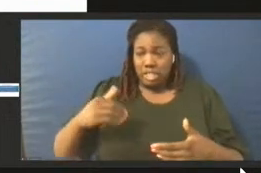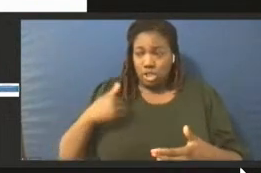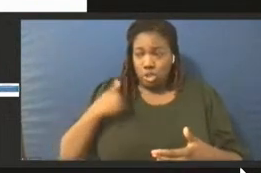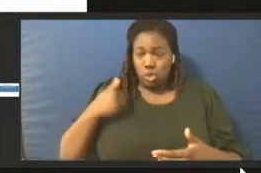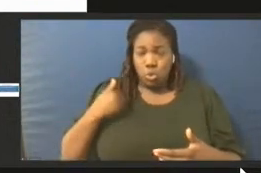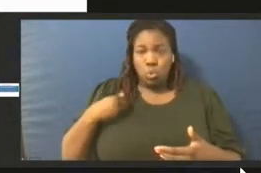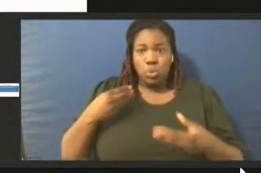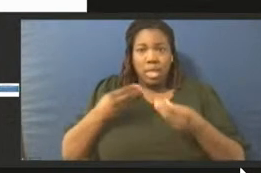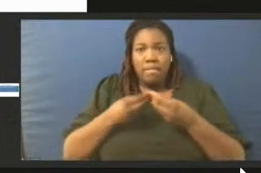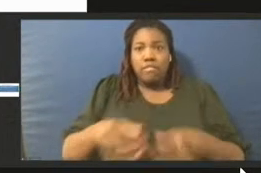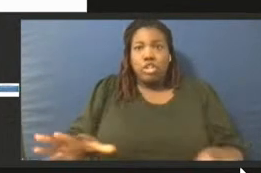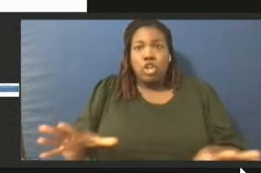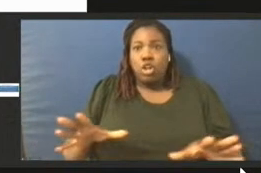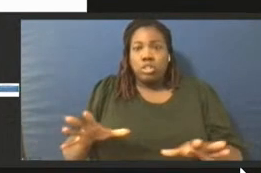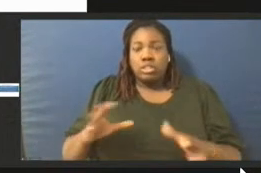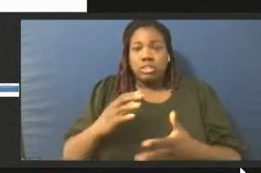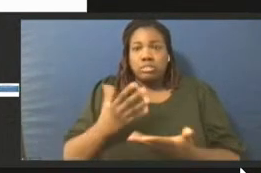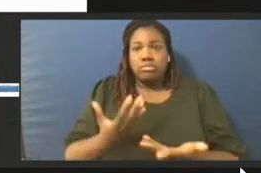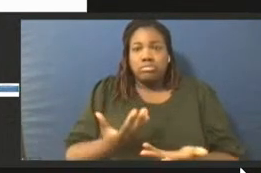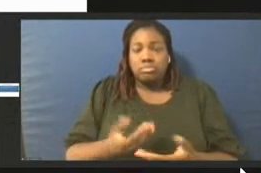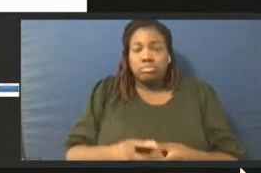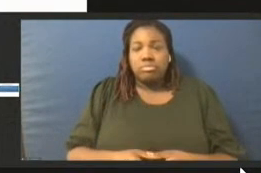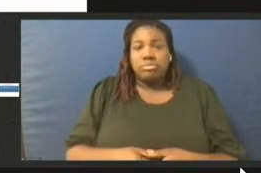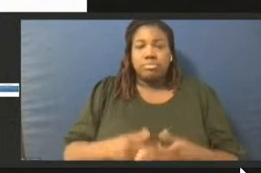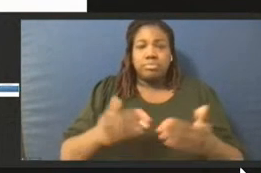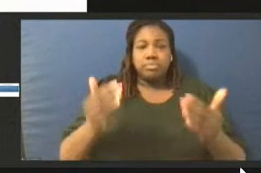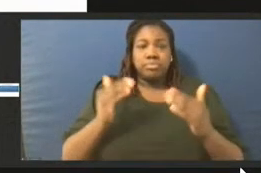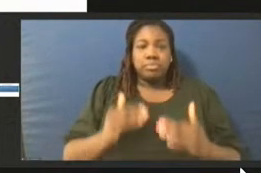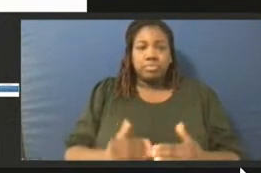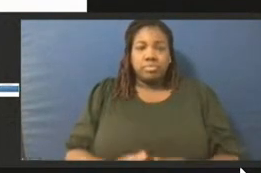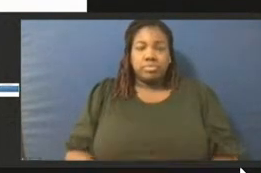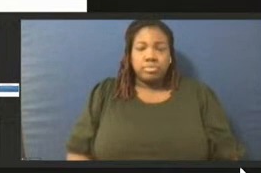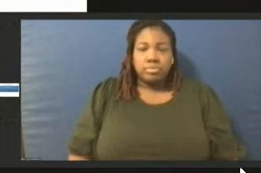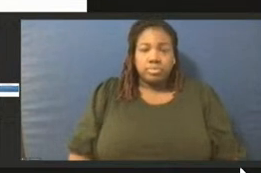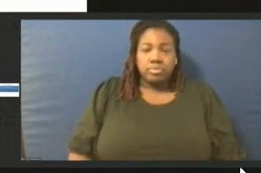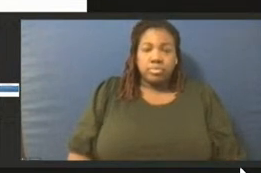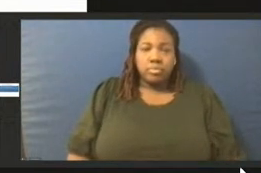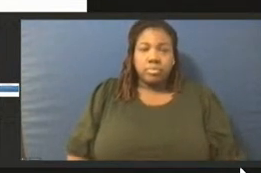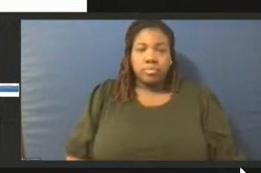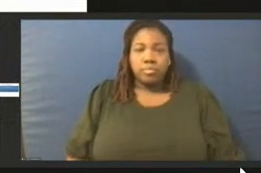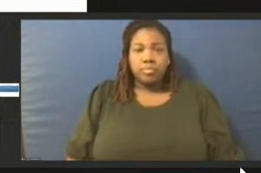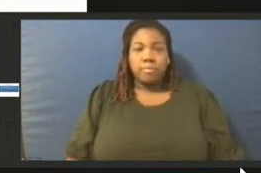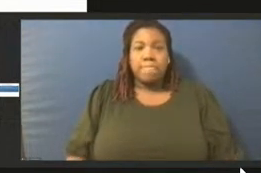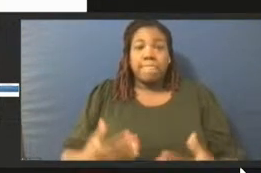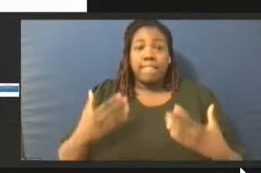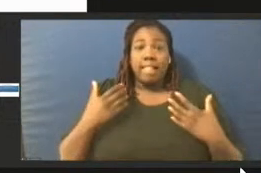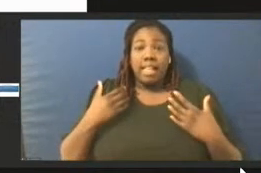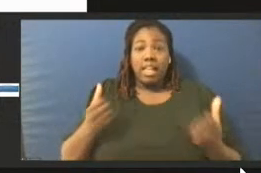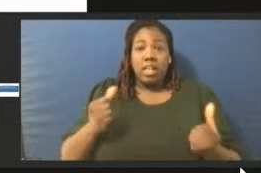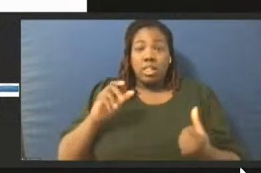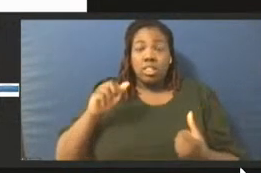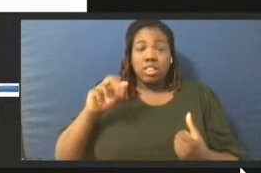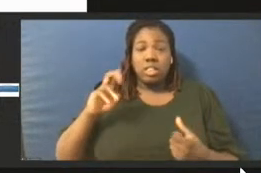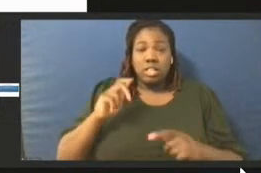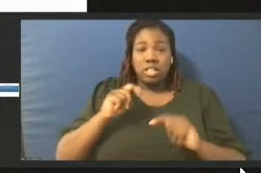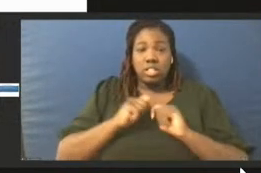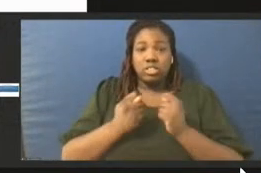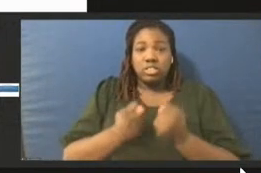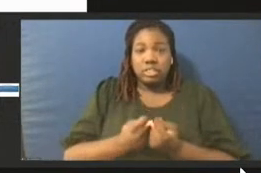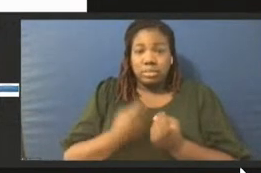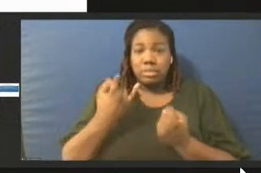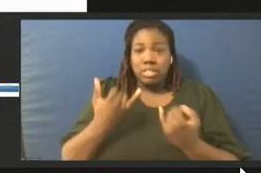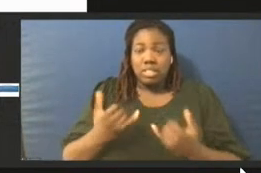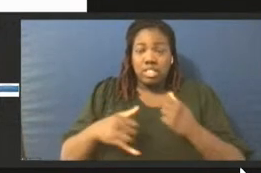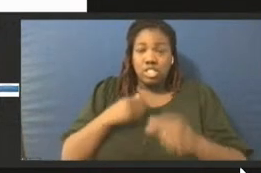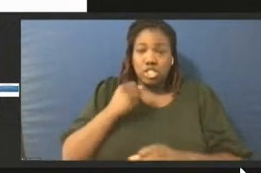at risk for mental health issues. Next slide, please. The healthcare team over this past year and